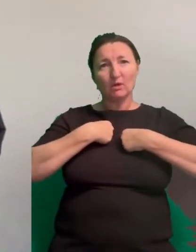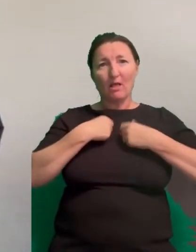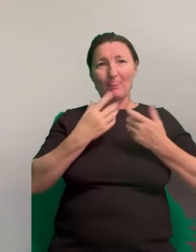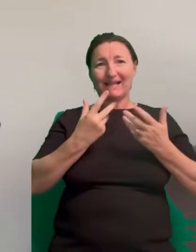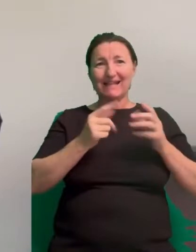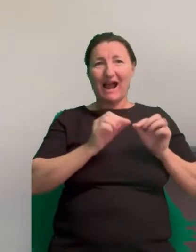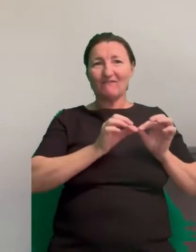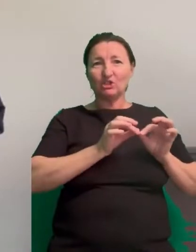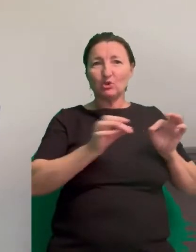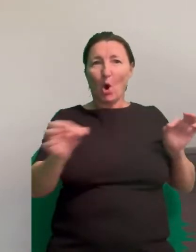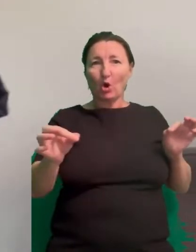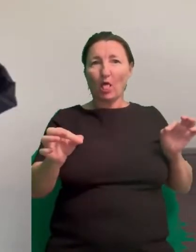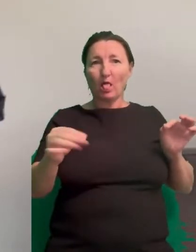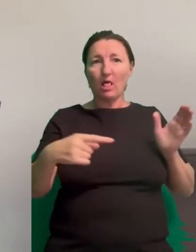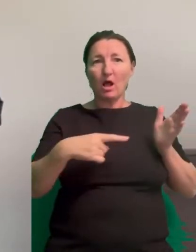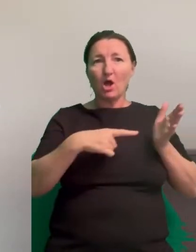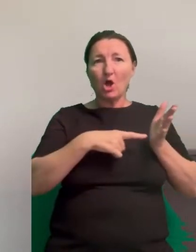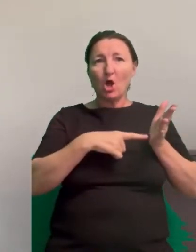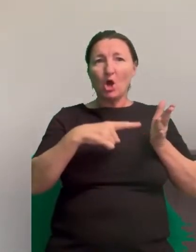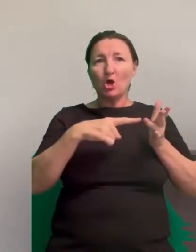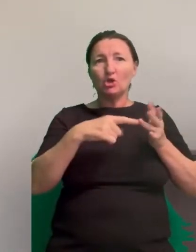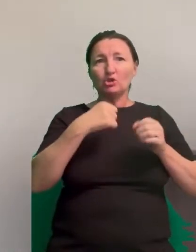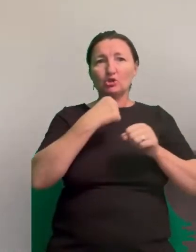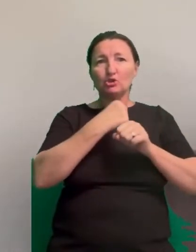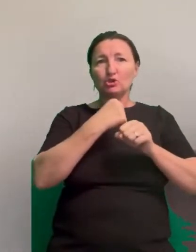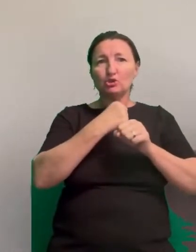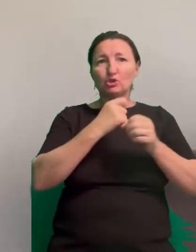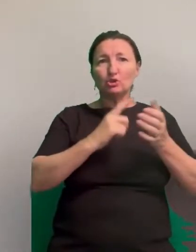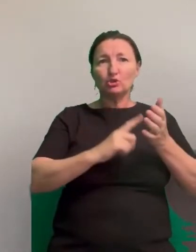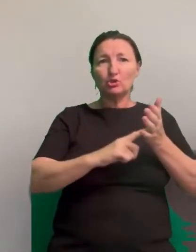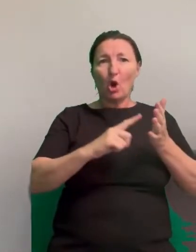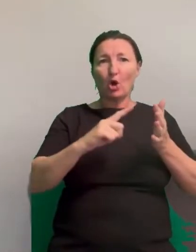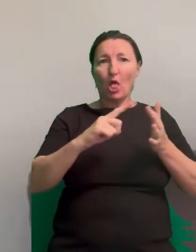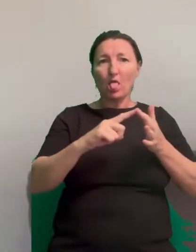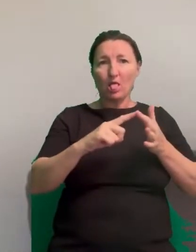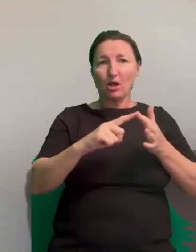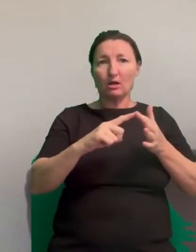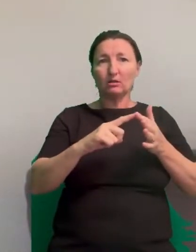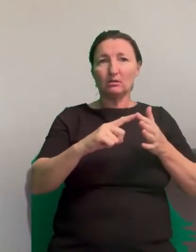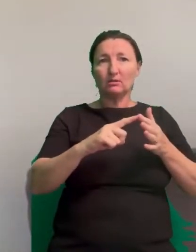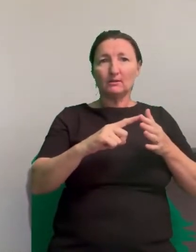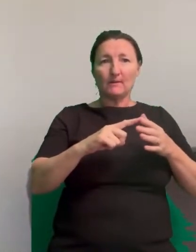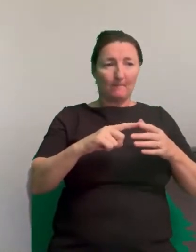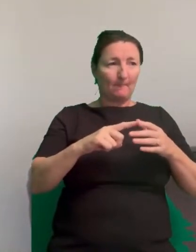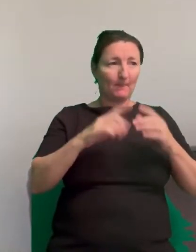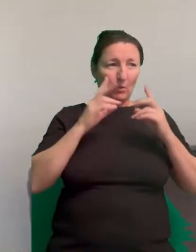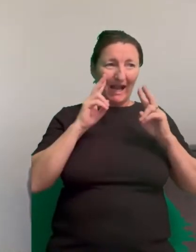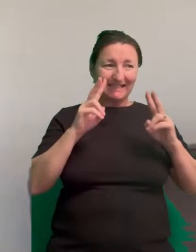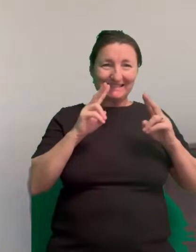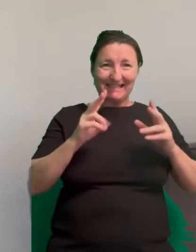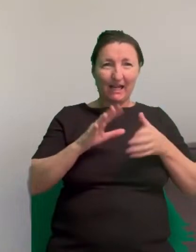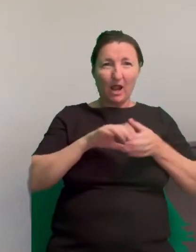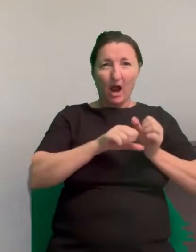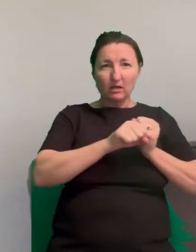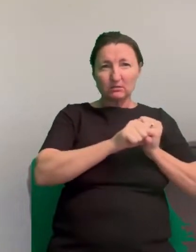help you tie your hair up. If your coat has a